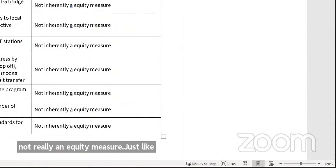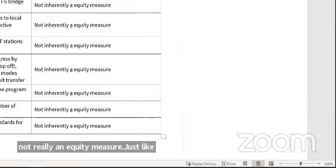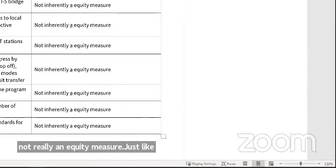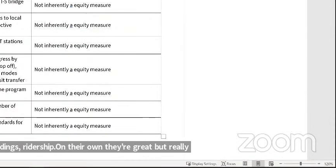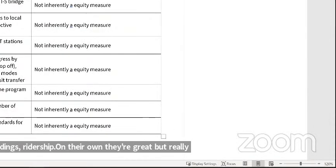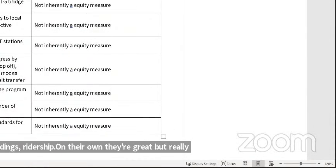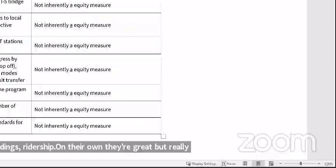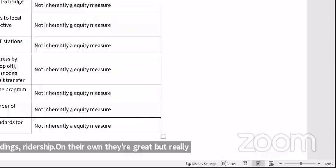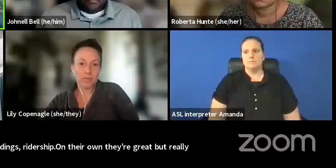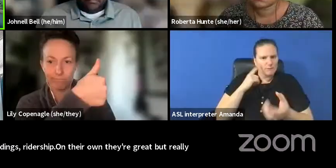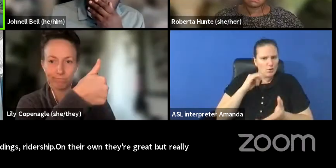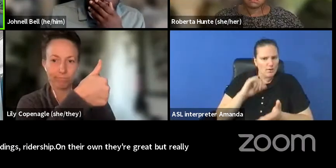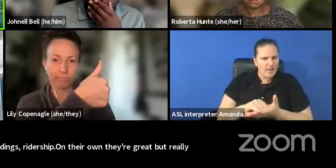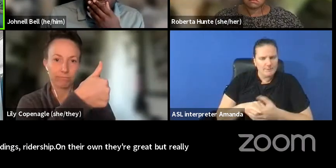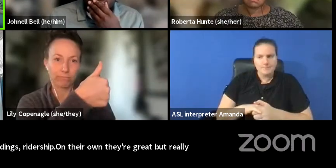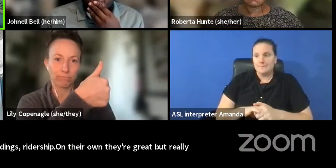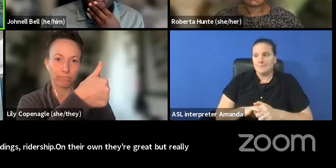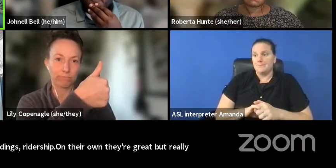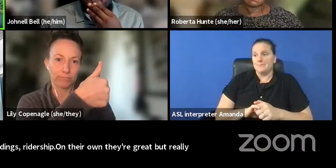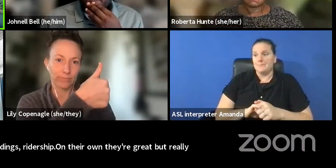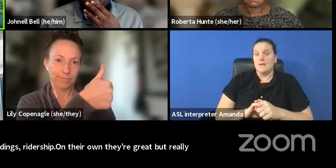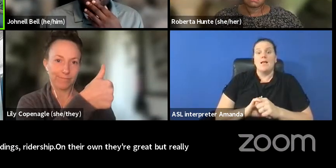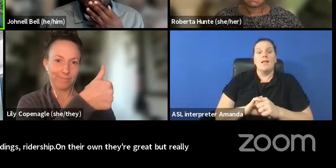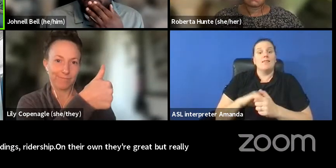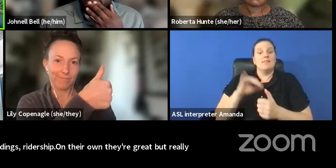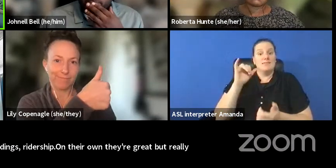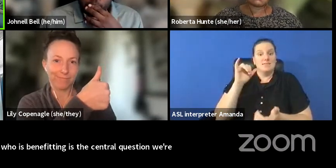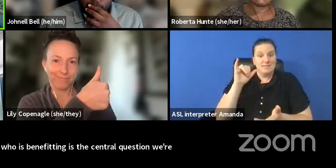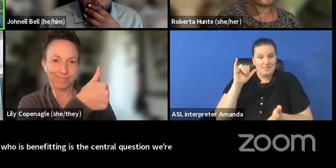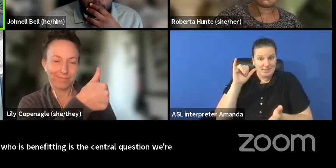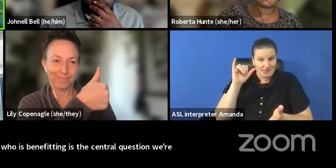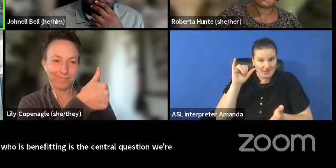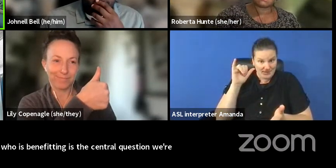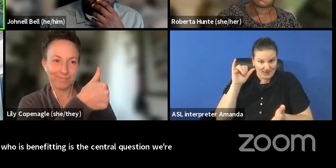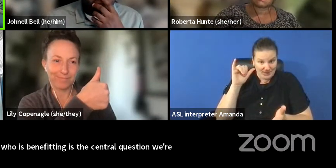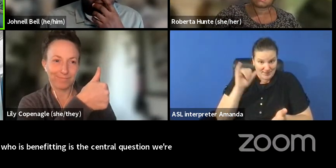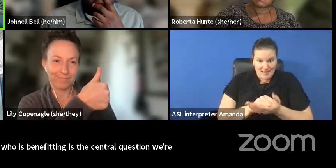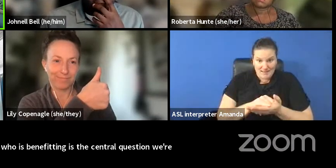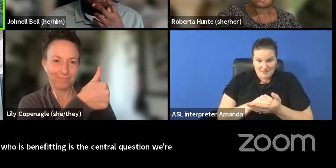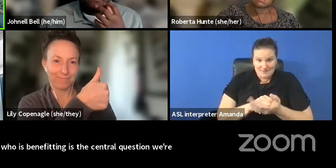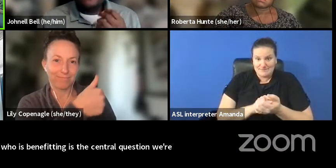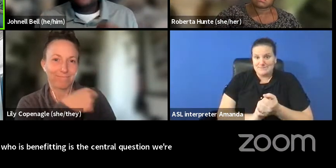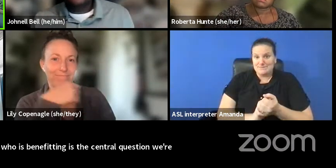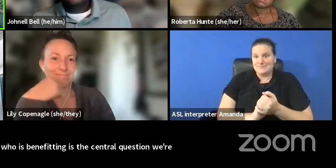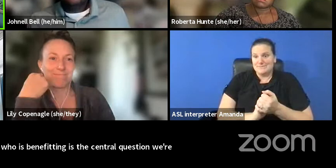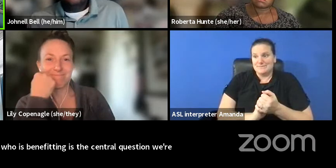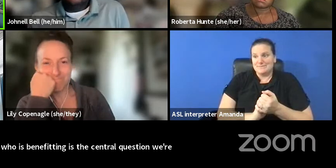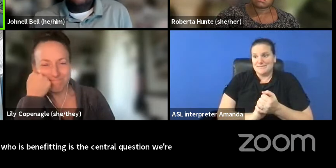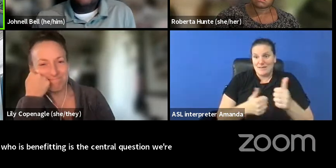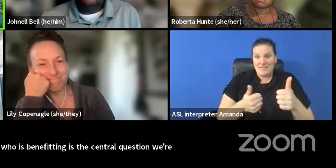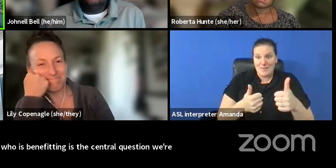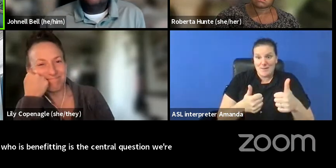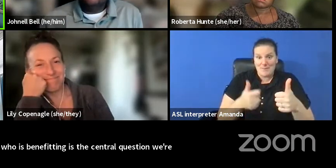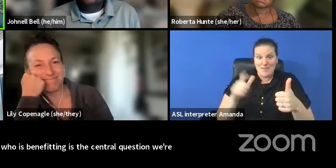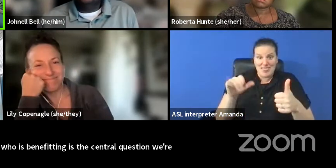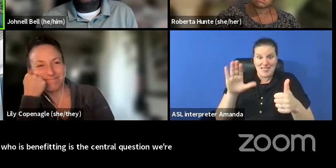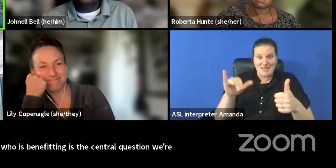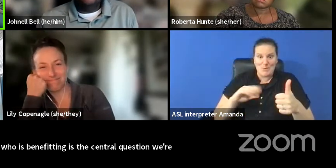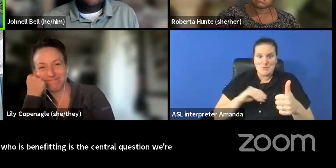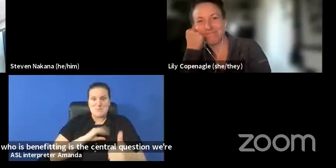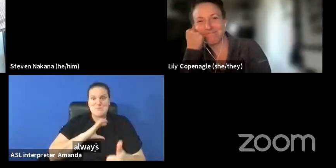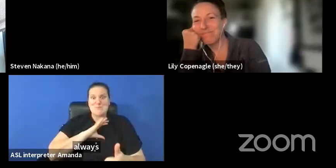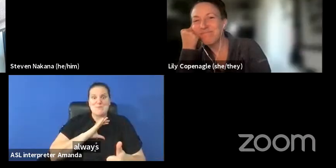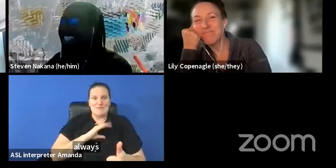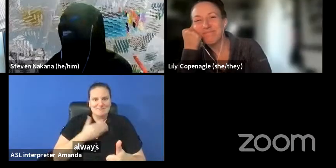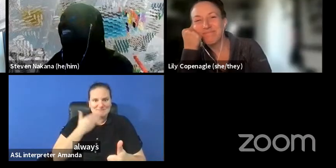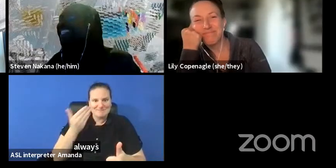that is a I'm getting a thumbs up from Lily. That makes me feel good. Thank